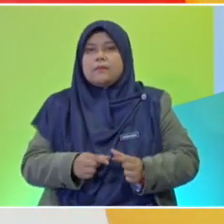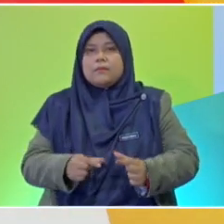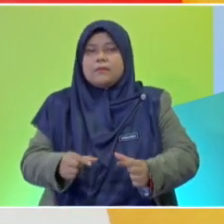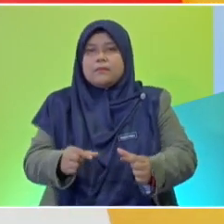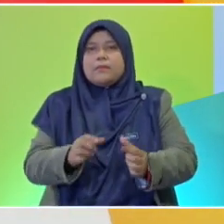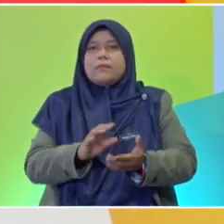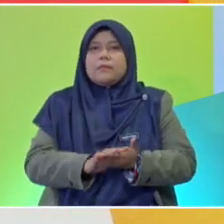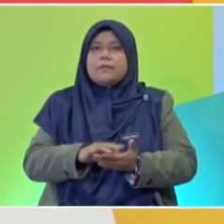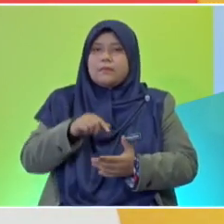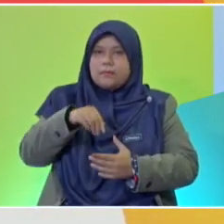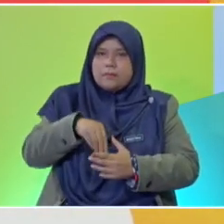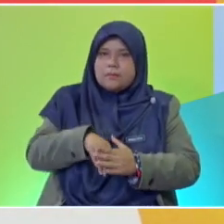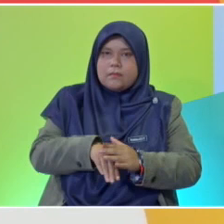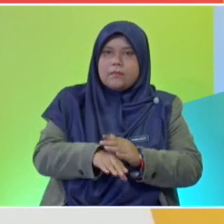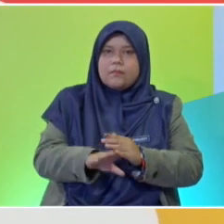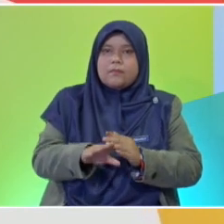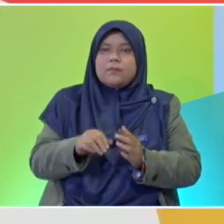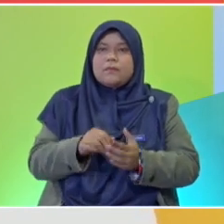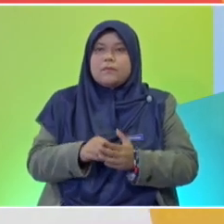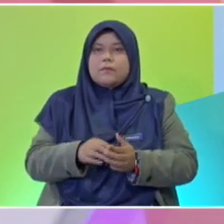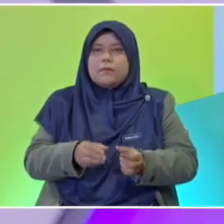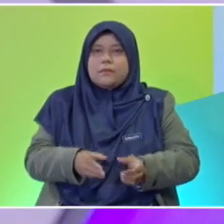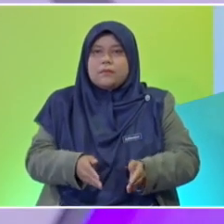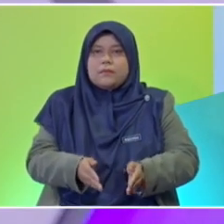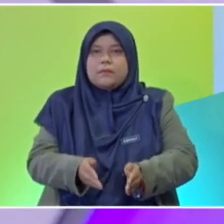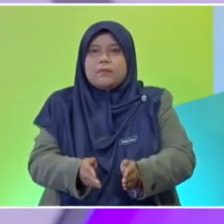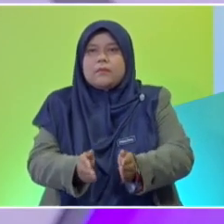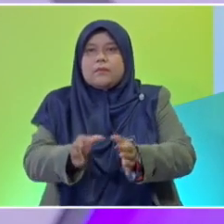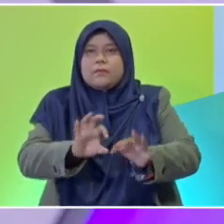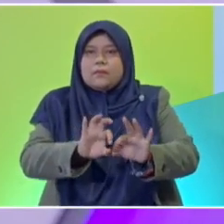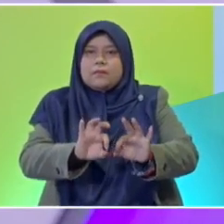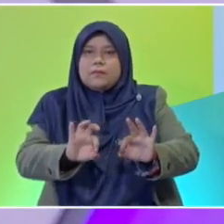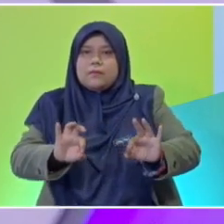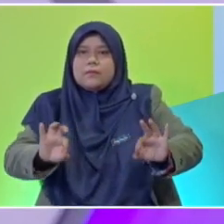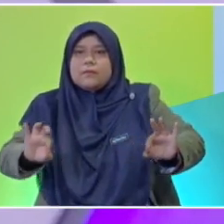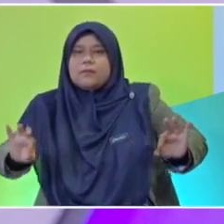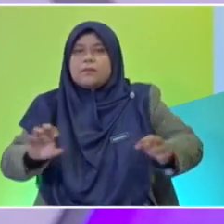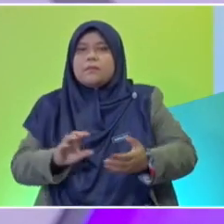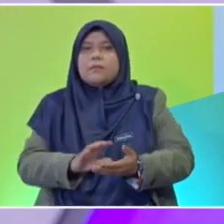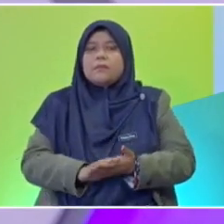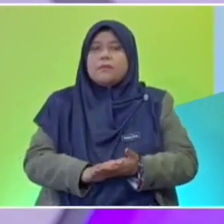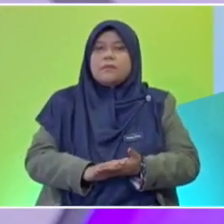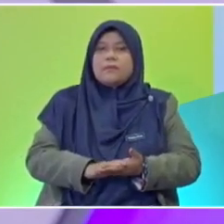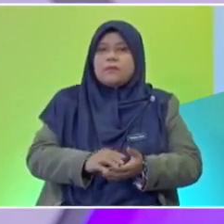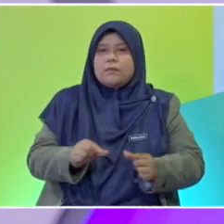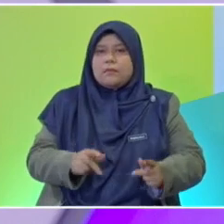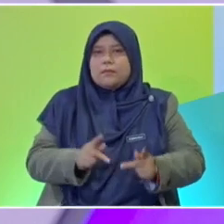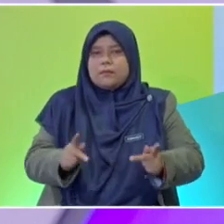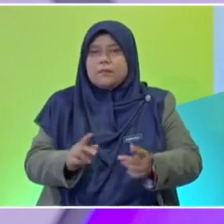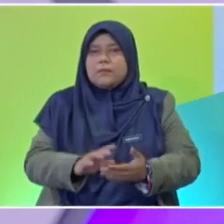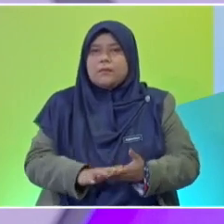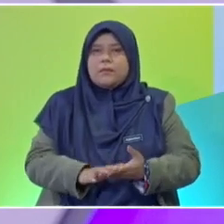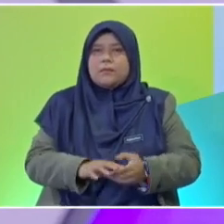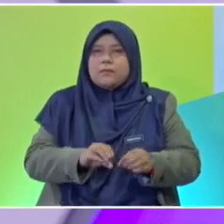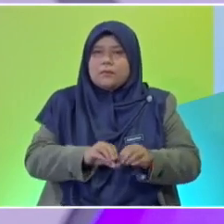vessel, this intricate like the railways, the routes where the blood goes. If you can see here,